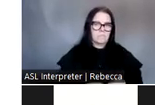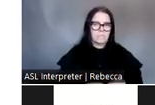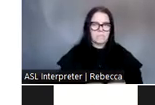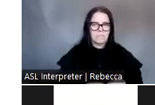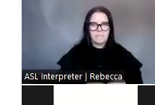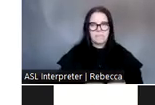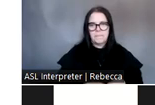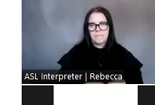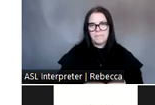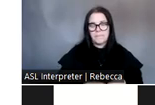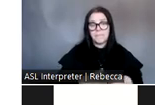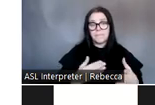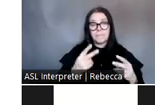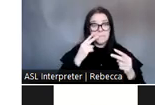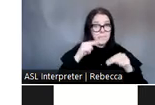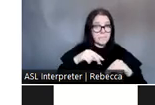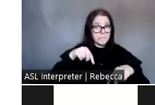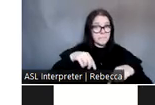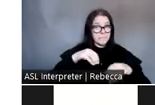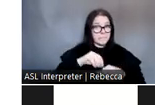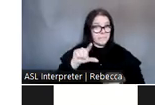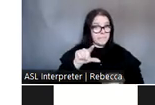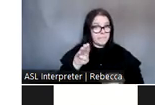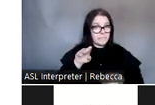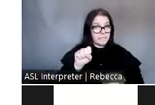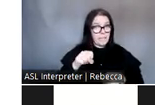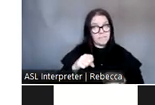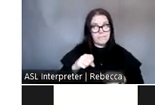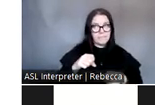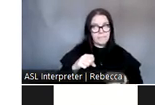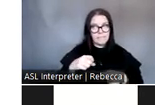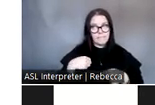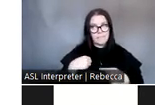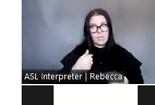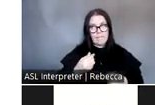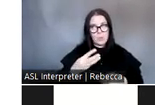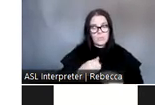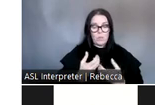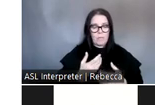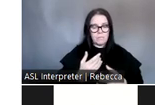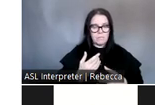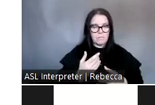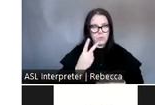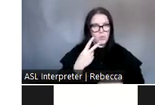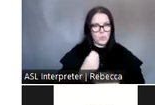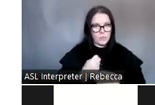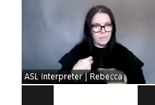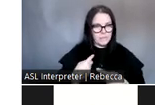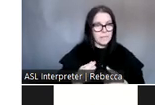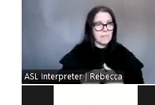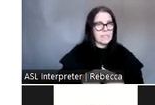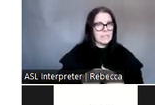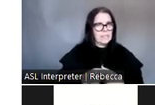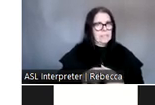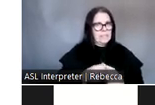And as we've all seen in LBS in this last few years, or well, what are we now, 2 years, there's a lot of people that are not